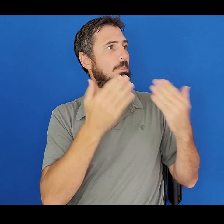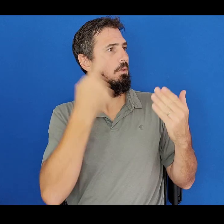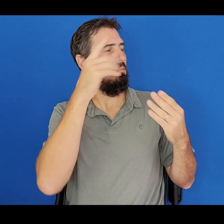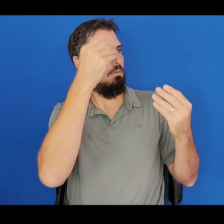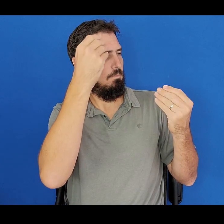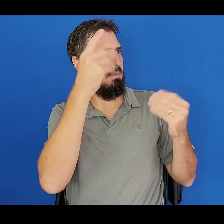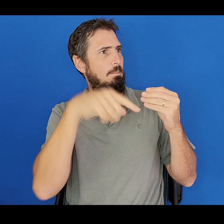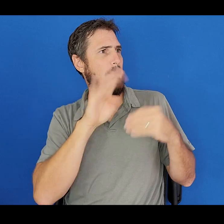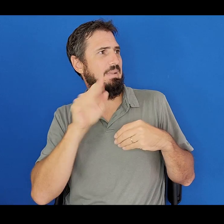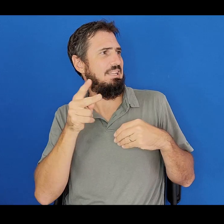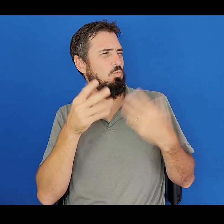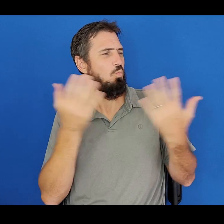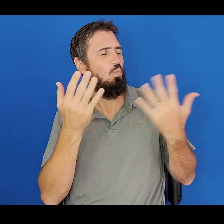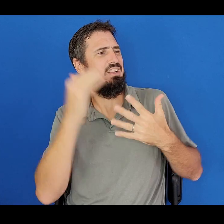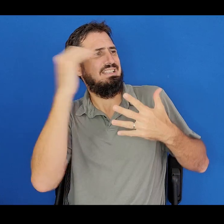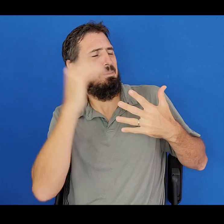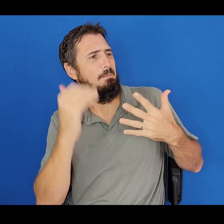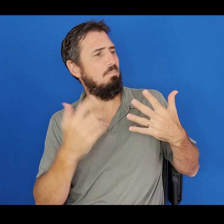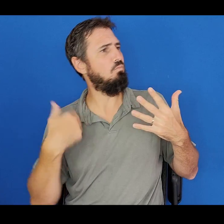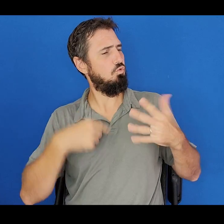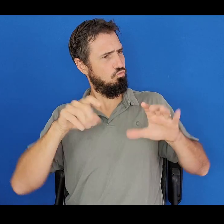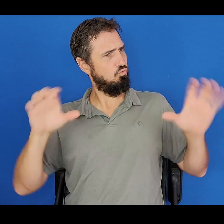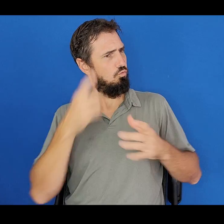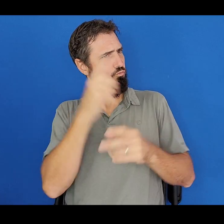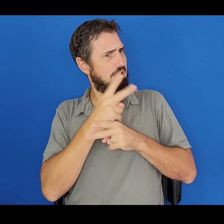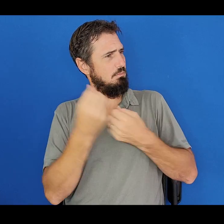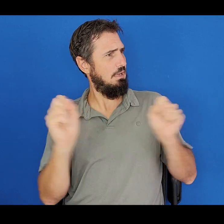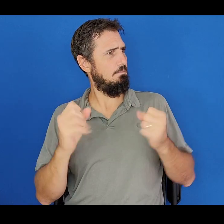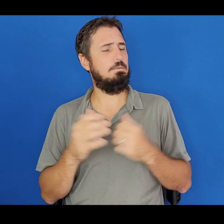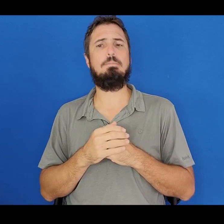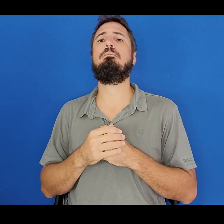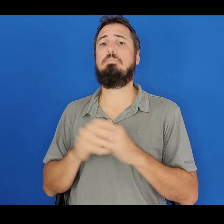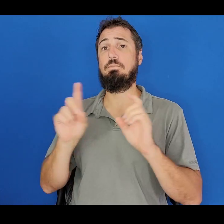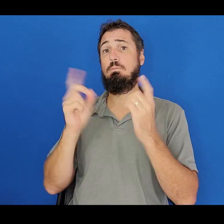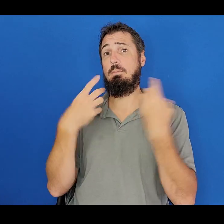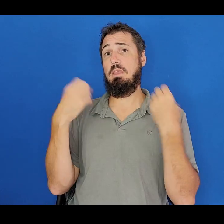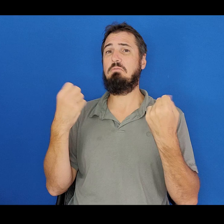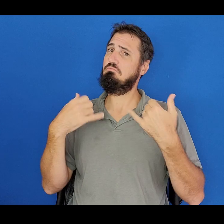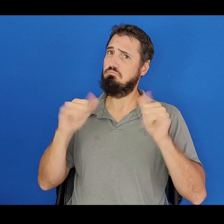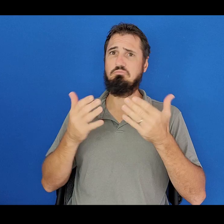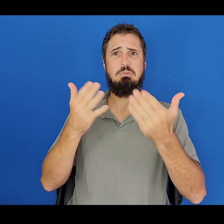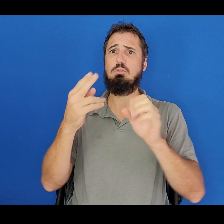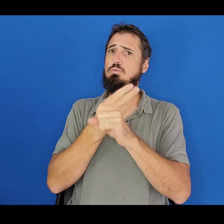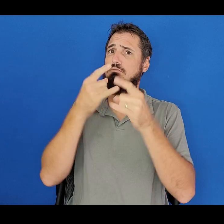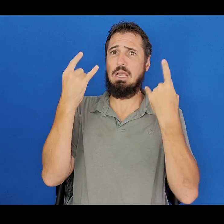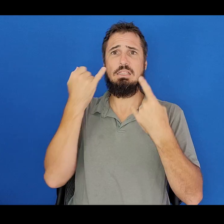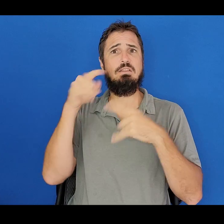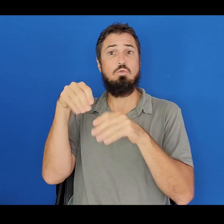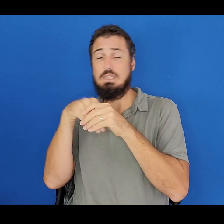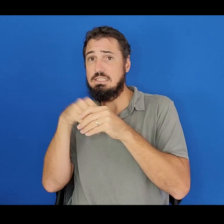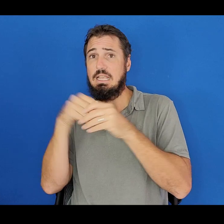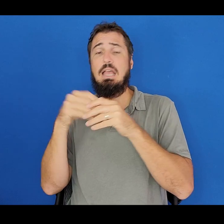on BA2. What steps do you recommend people take to stay safe? The Department of Health recommends wearing a mask in